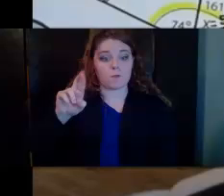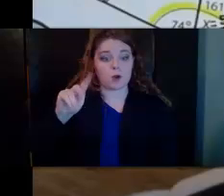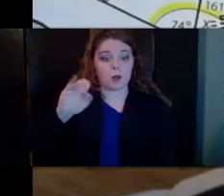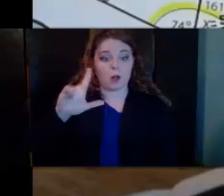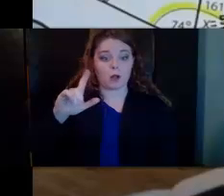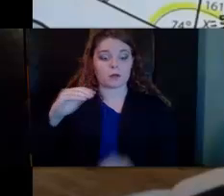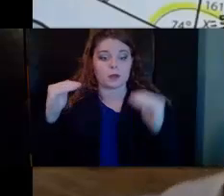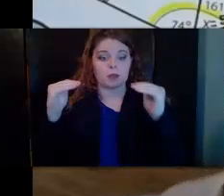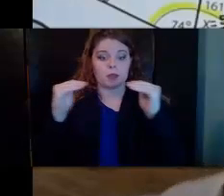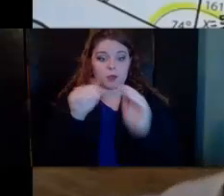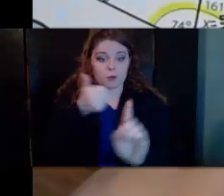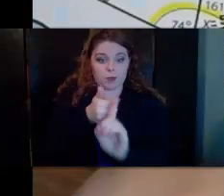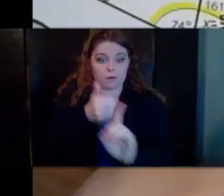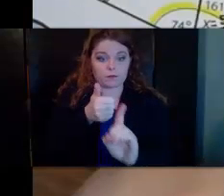equal,